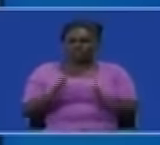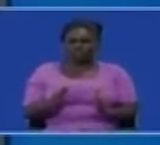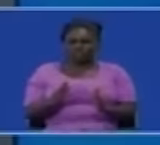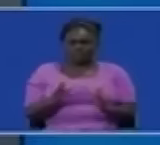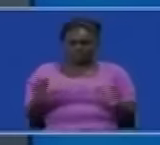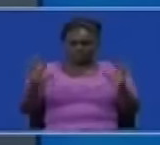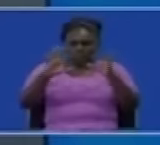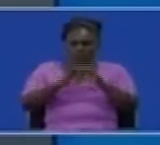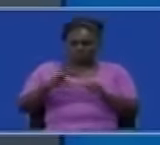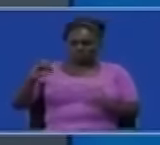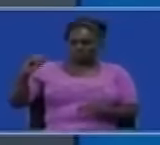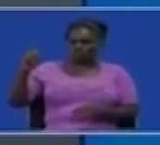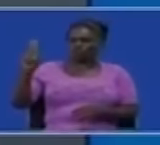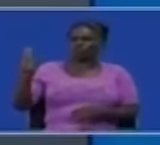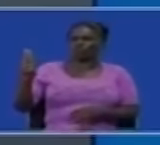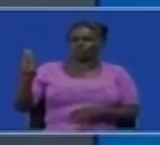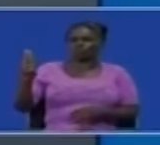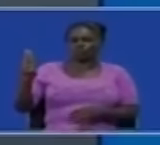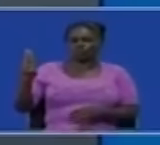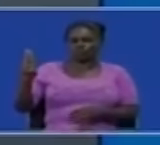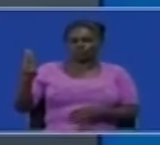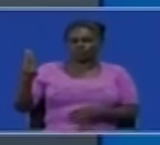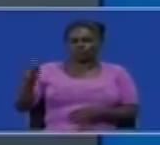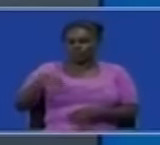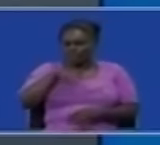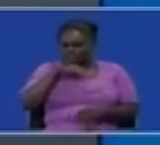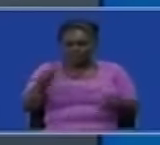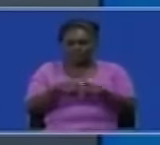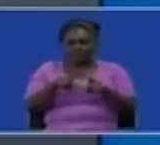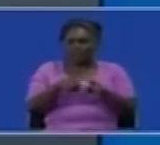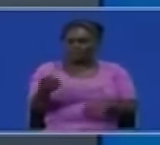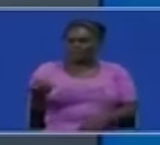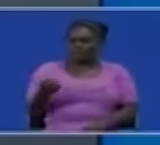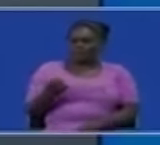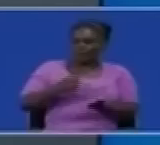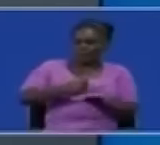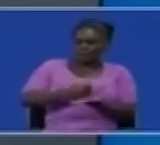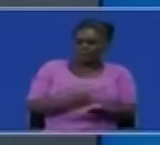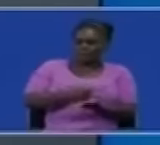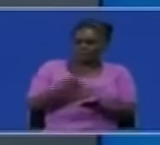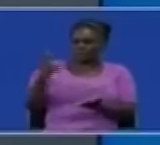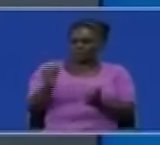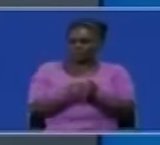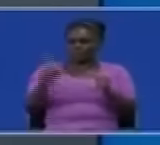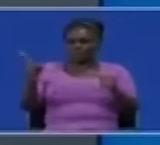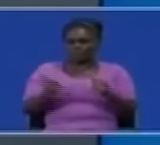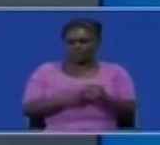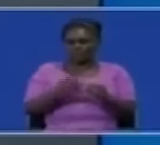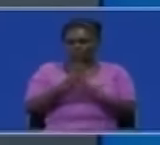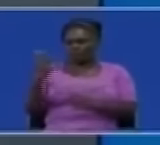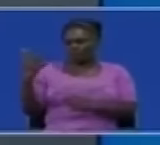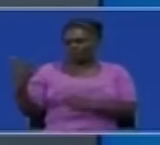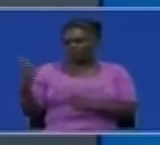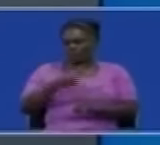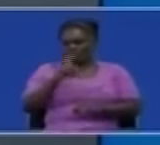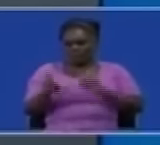the Kenya Union of Teachers and Code Principal Raila Odinga in demanding for an audit into the 2016 KCSE